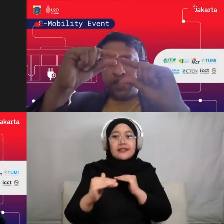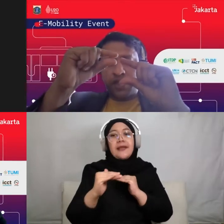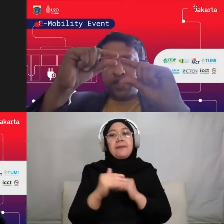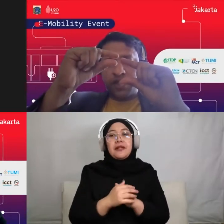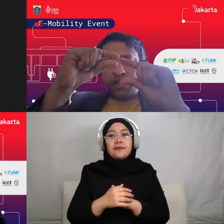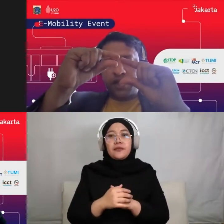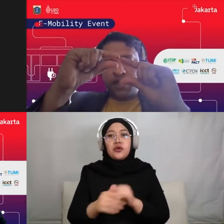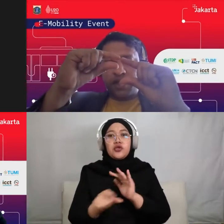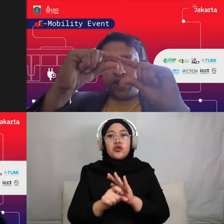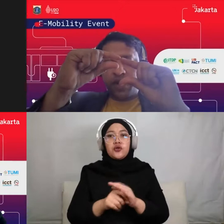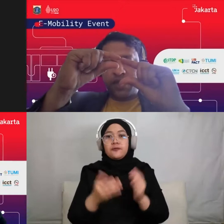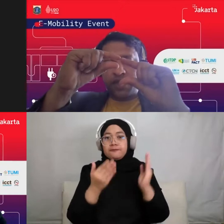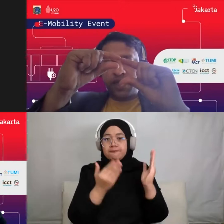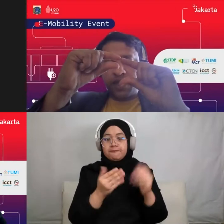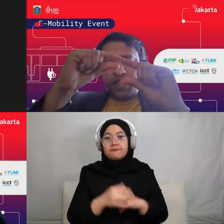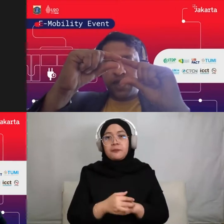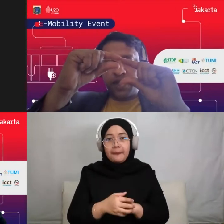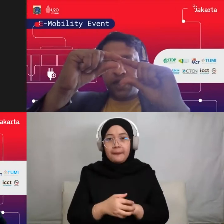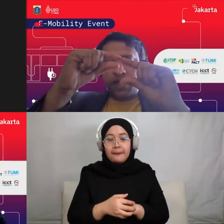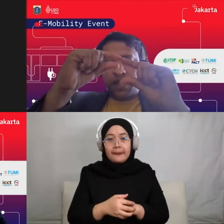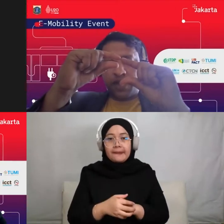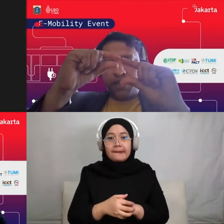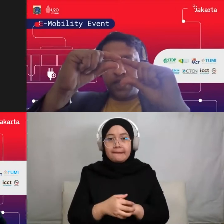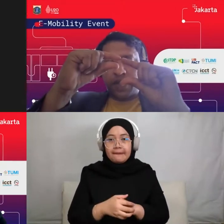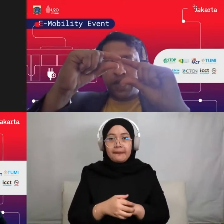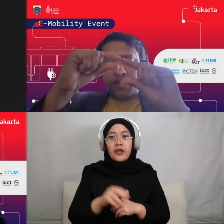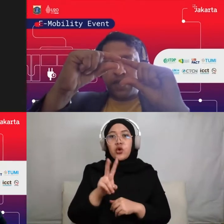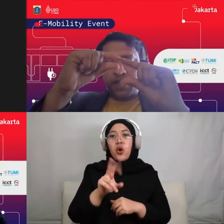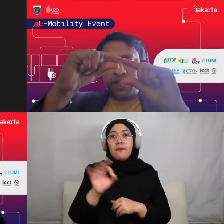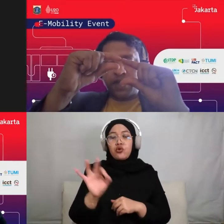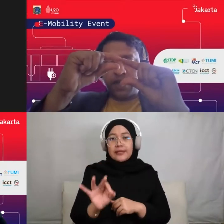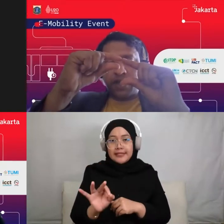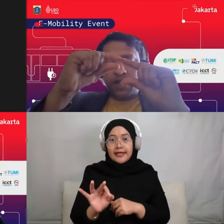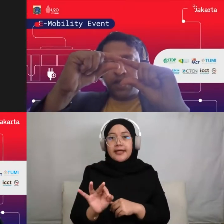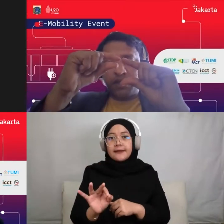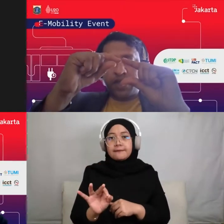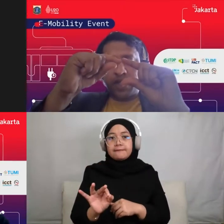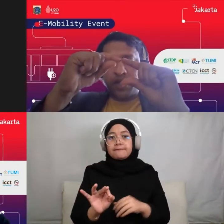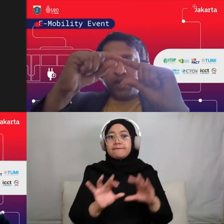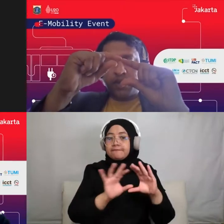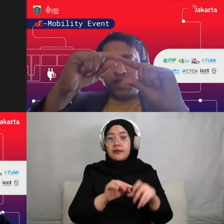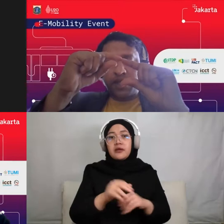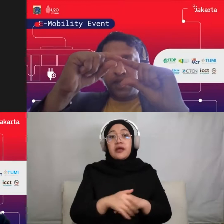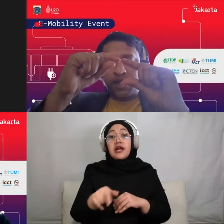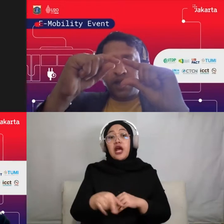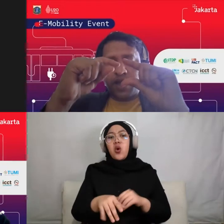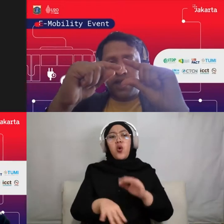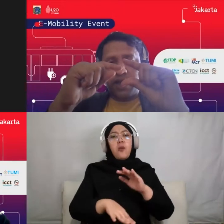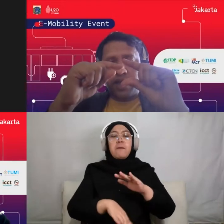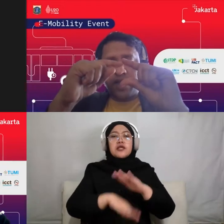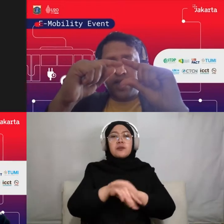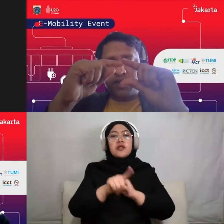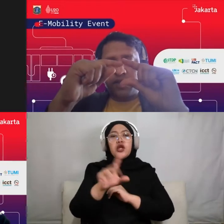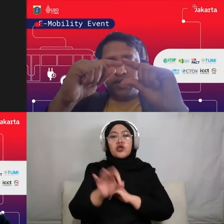First, 20% of 100% battery capacity, that means 80 to 100%. And